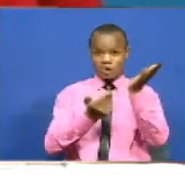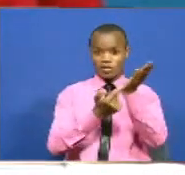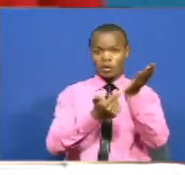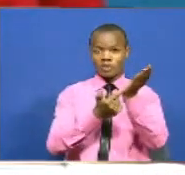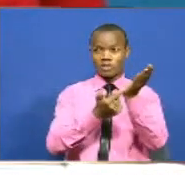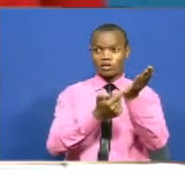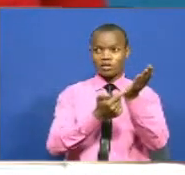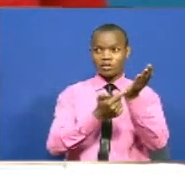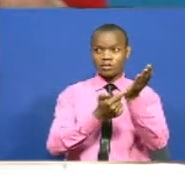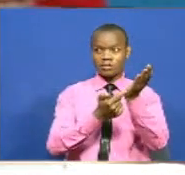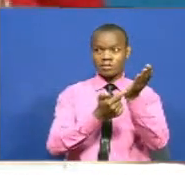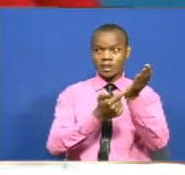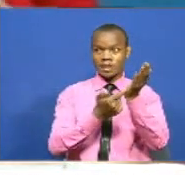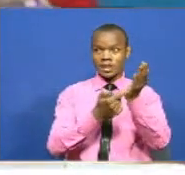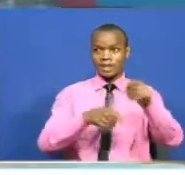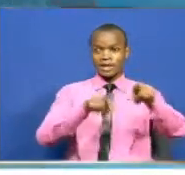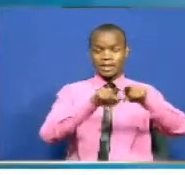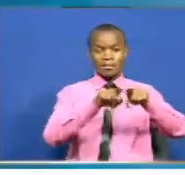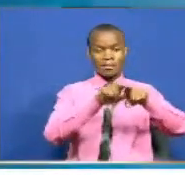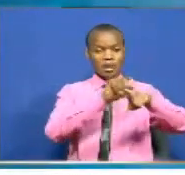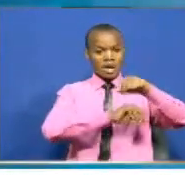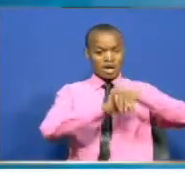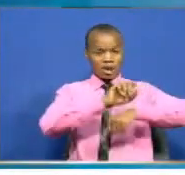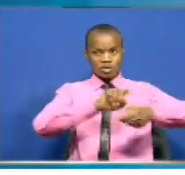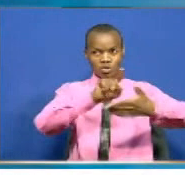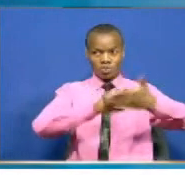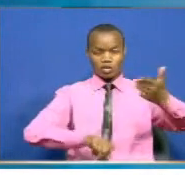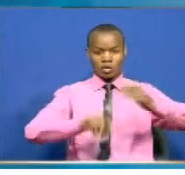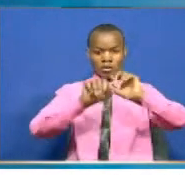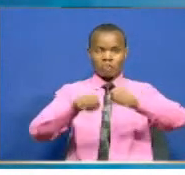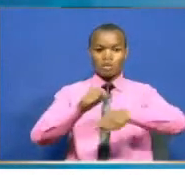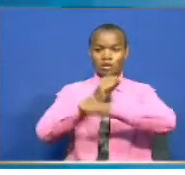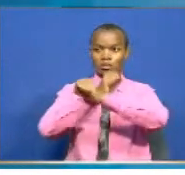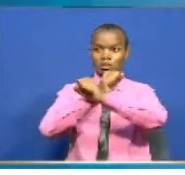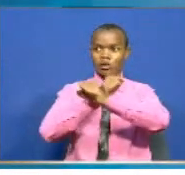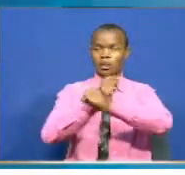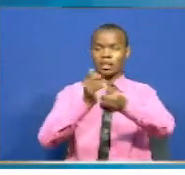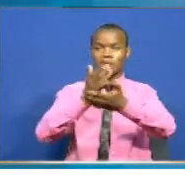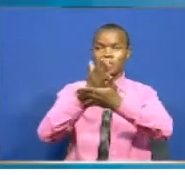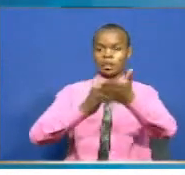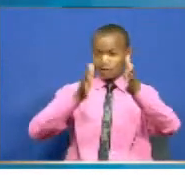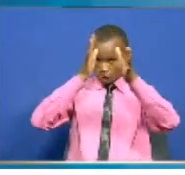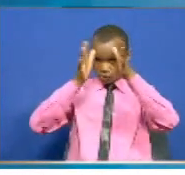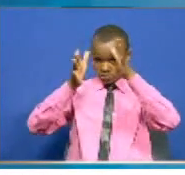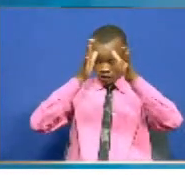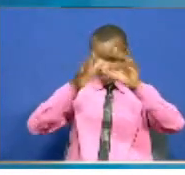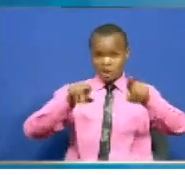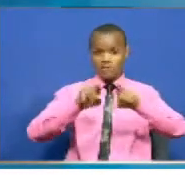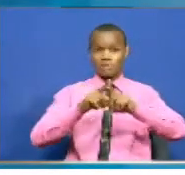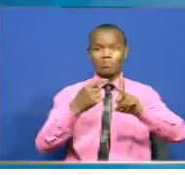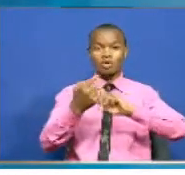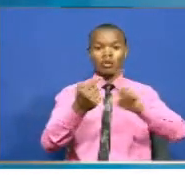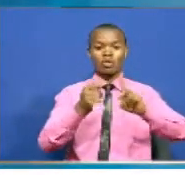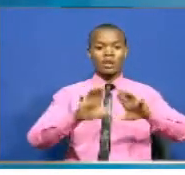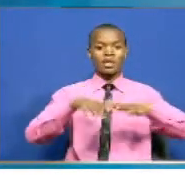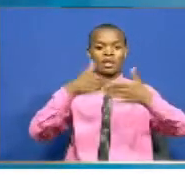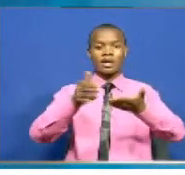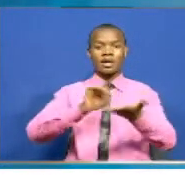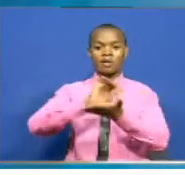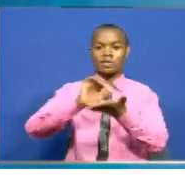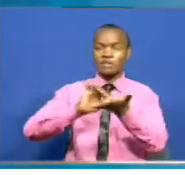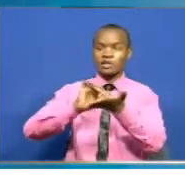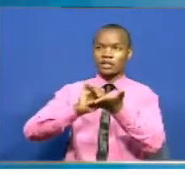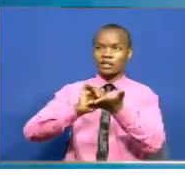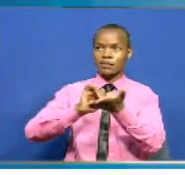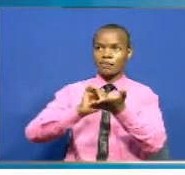and also what is being done to market and protect some of these innovations, talking about how the center